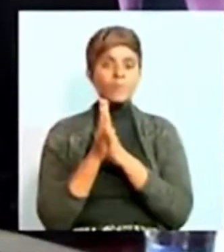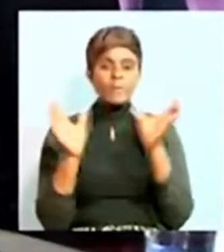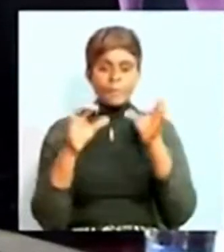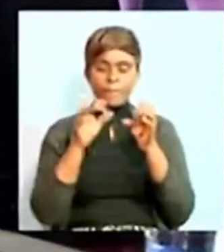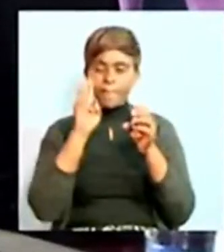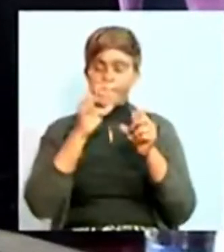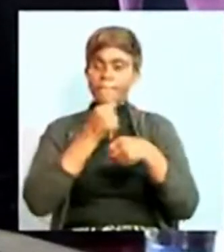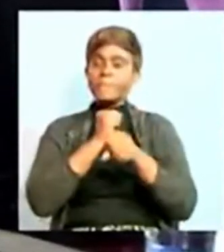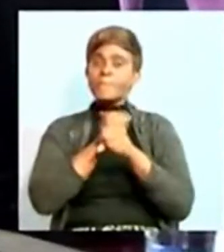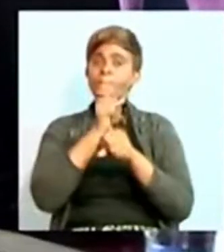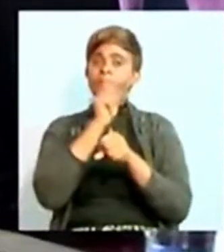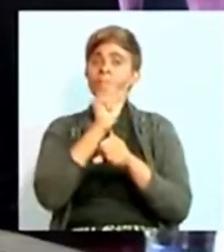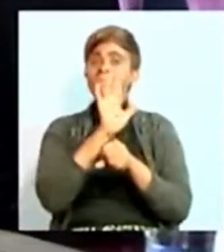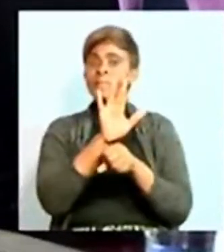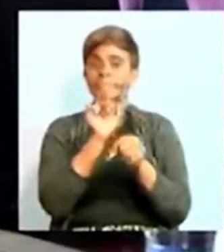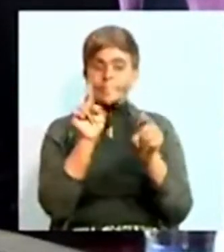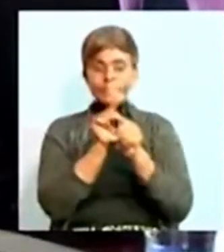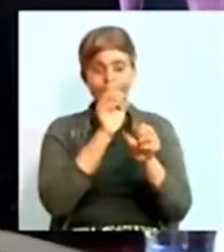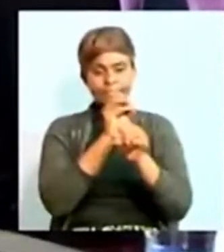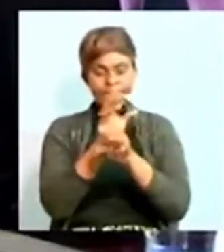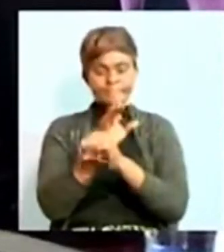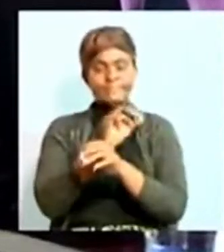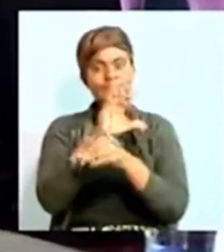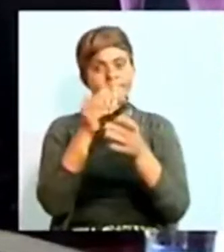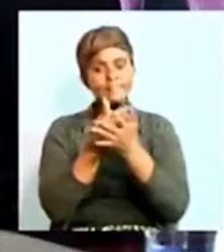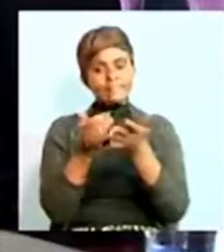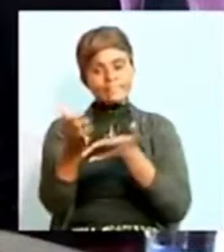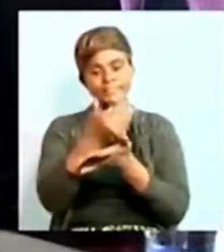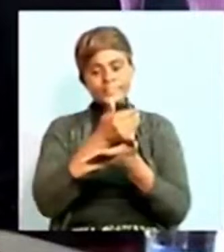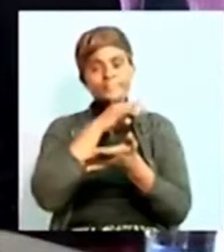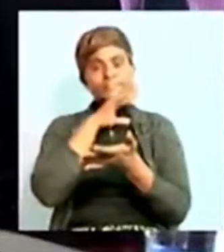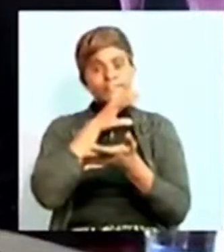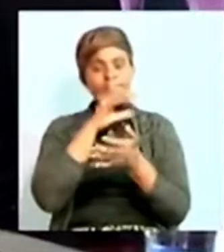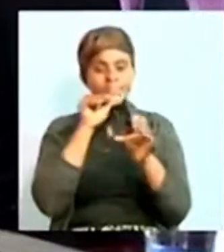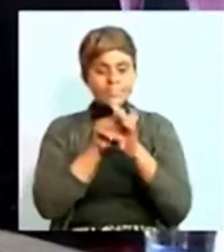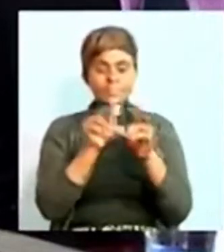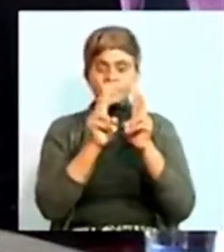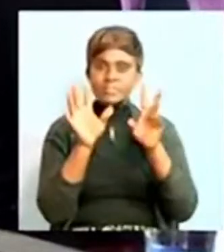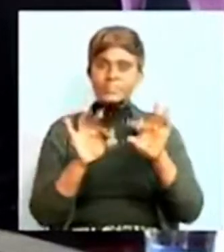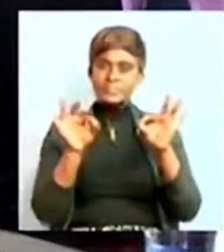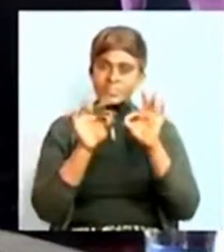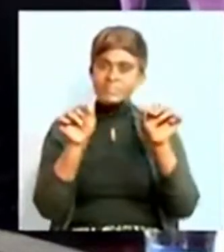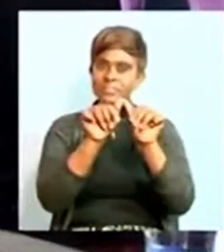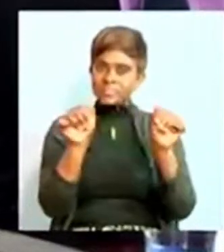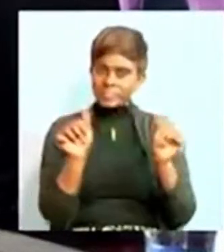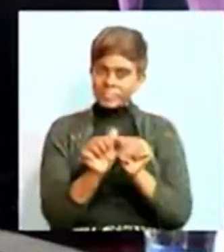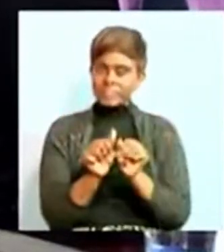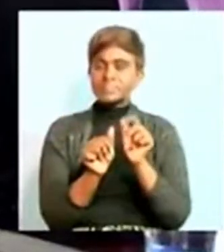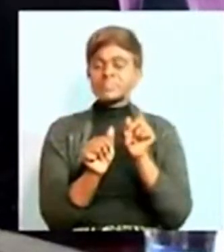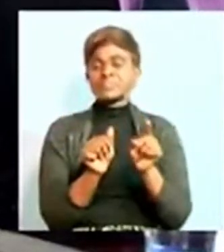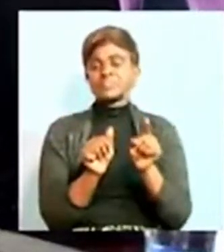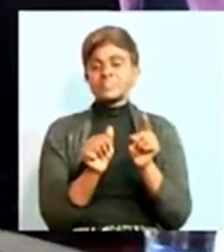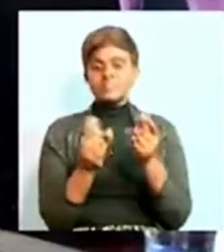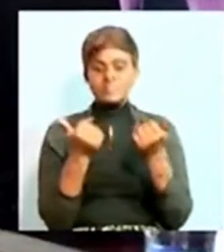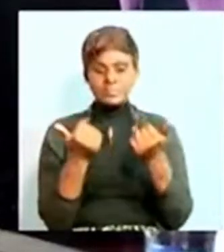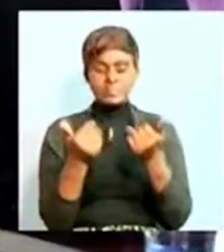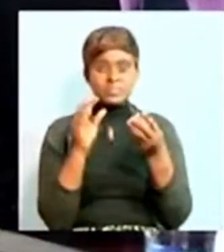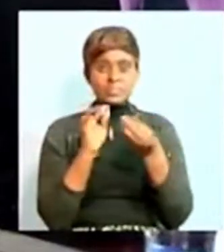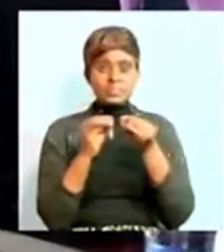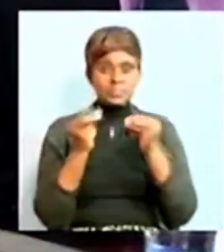Council will ensure availability of waste receptacles in all strategic areas.